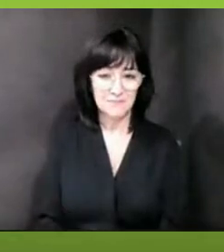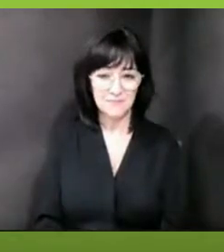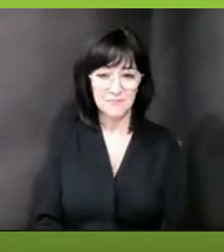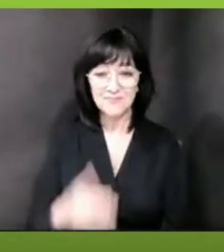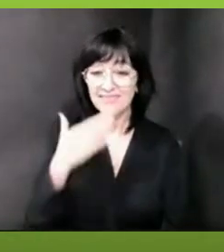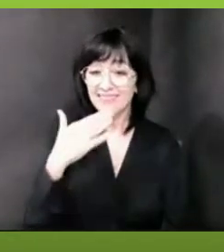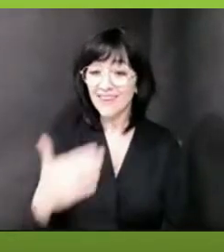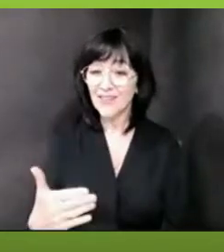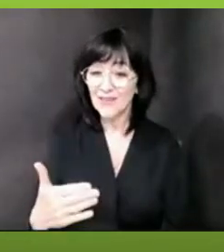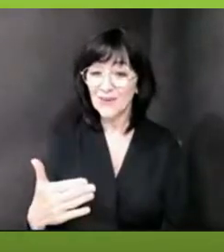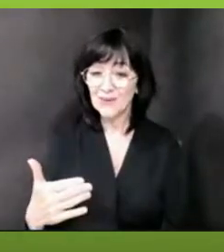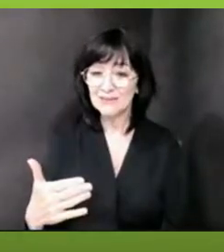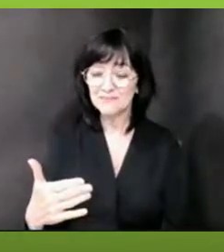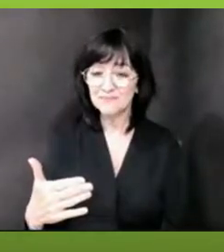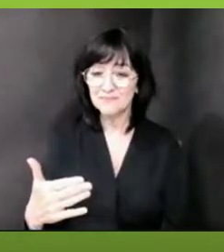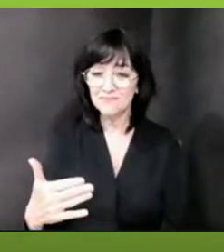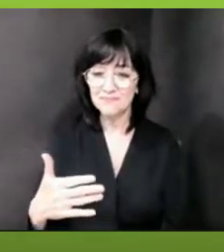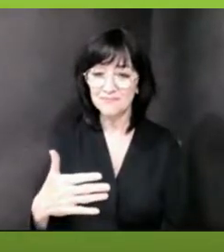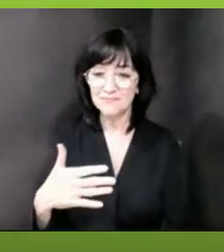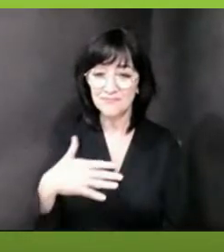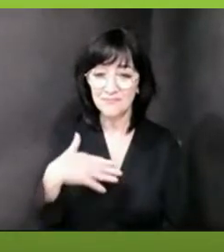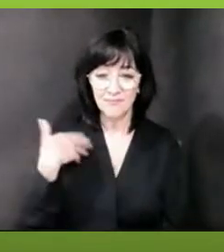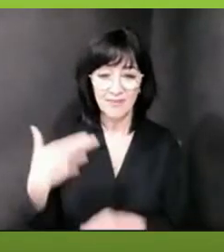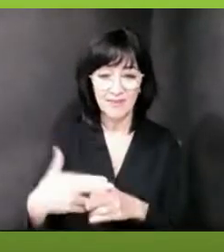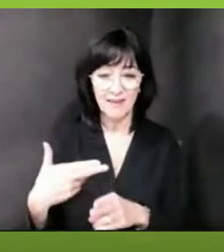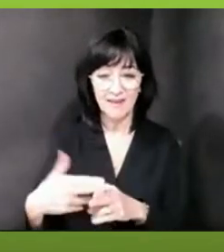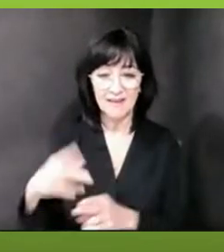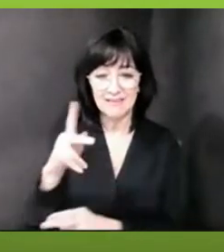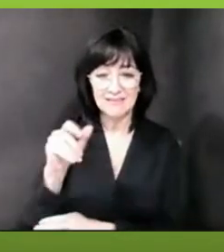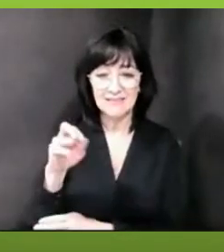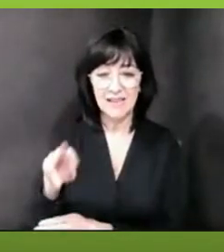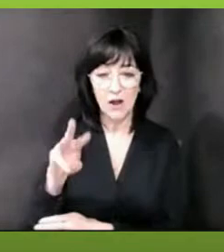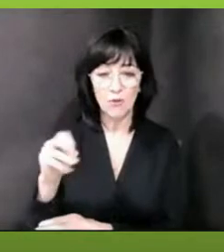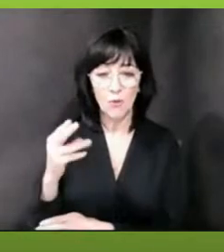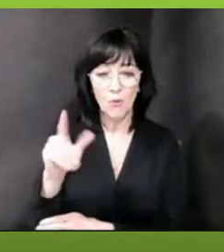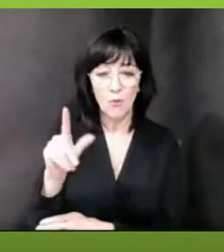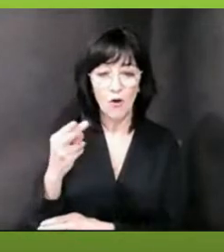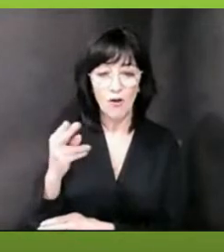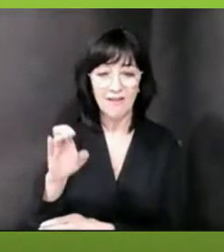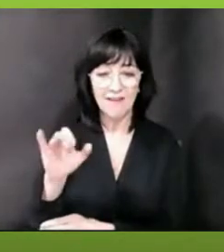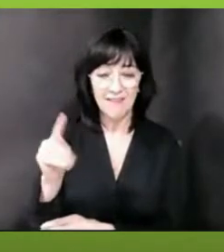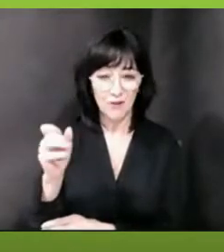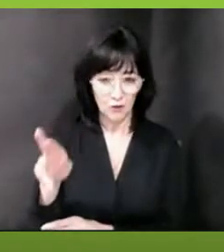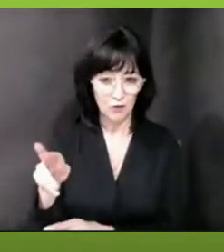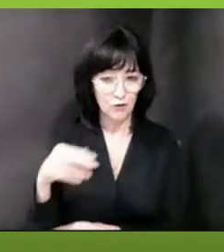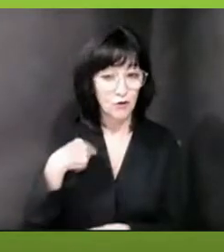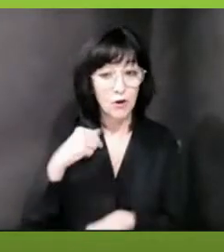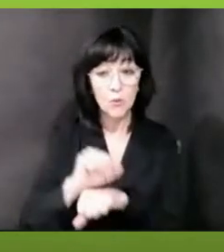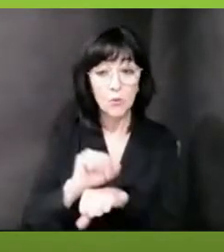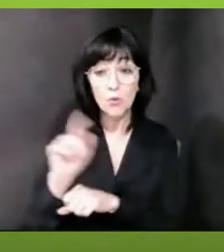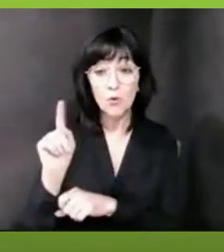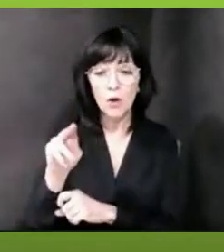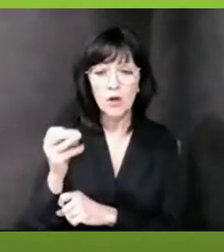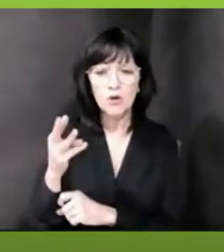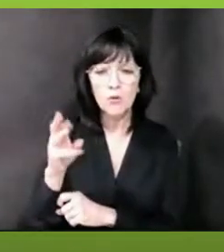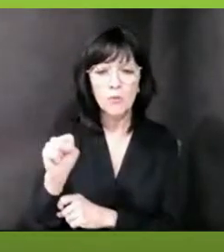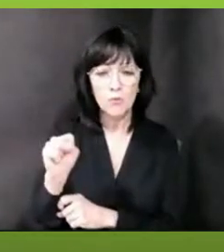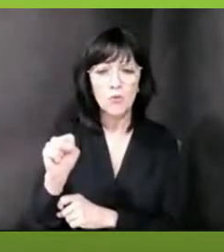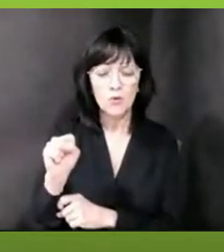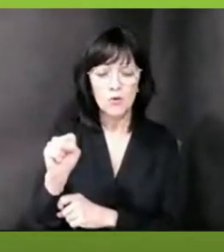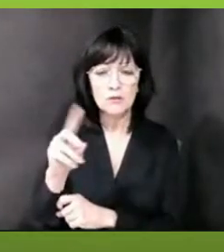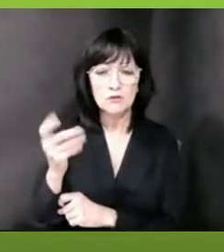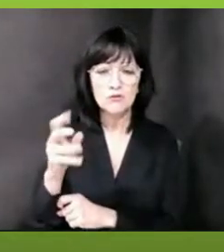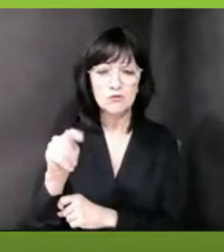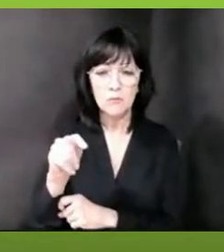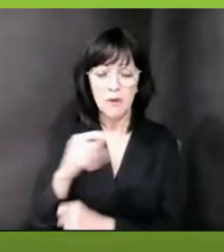Thank you. I'm Dr. Darren Wolheader. I work with at the Nemours AI DuPont Hospital for